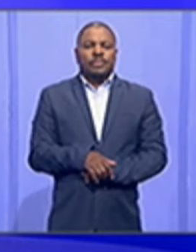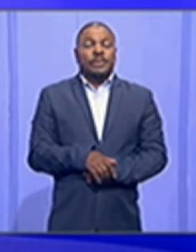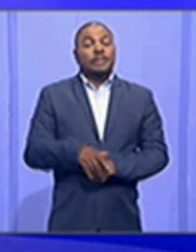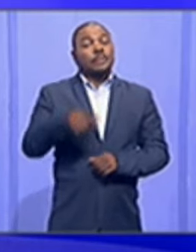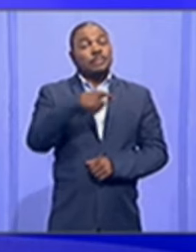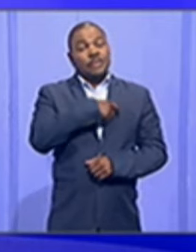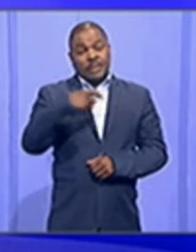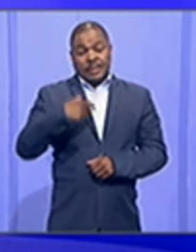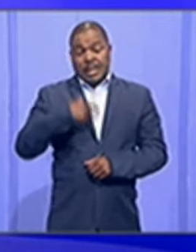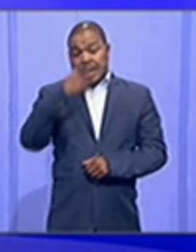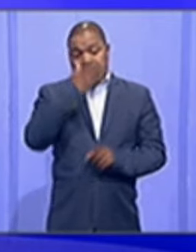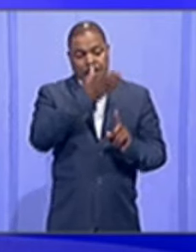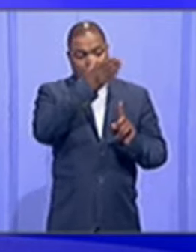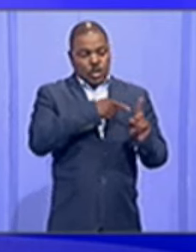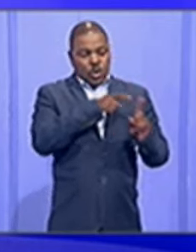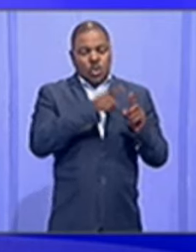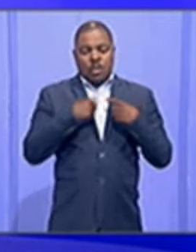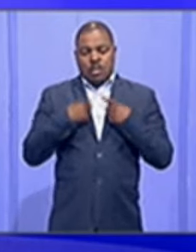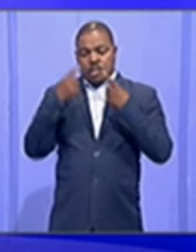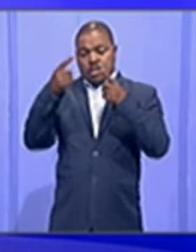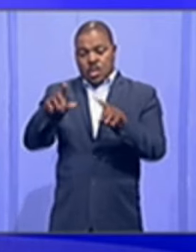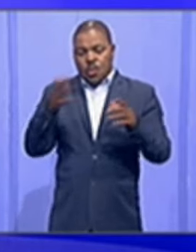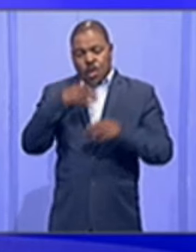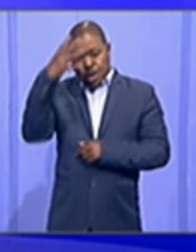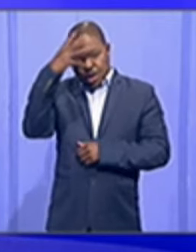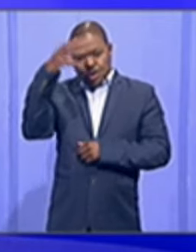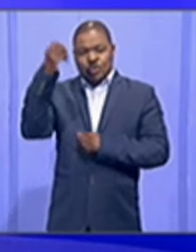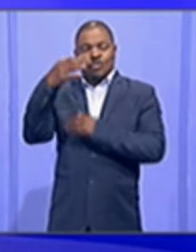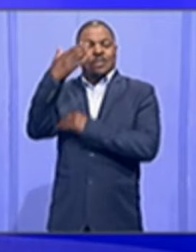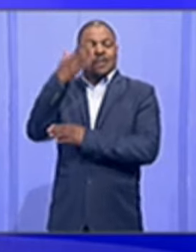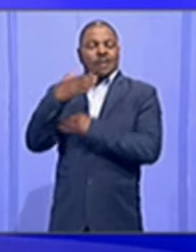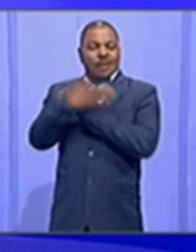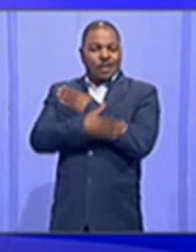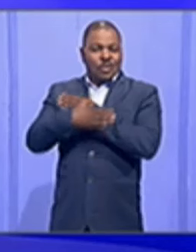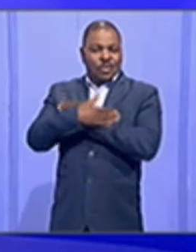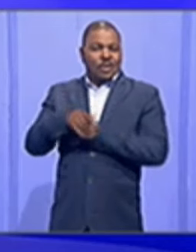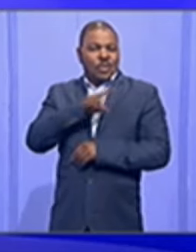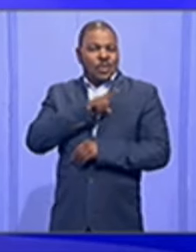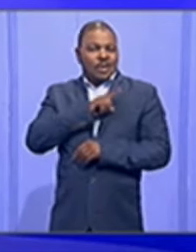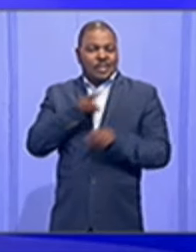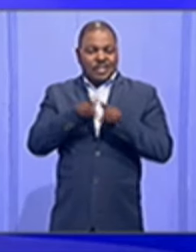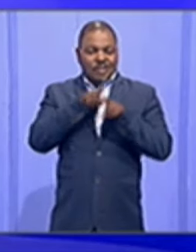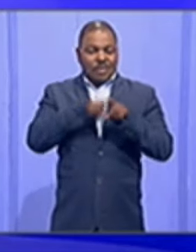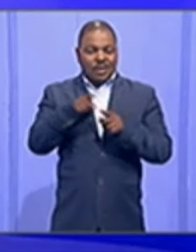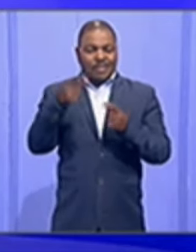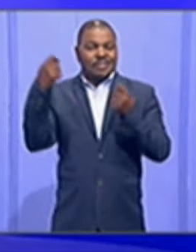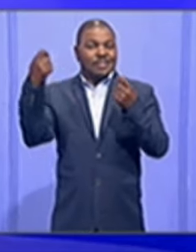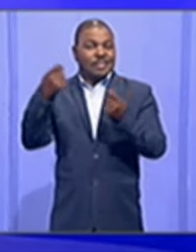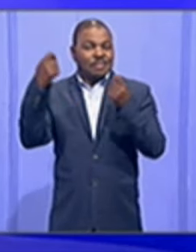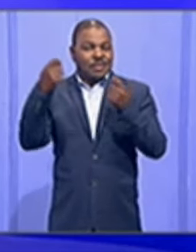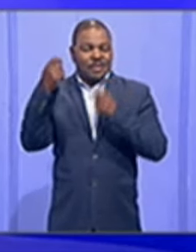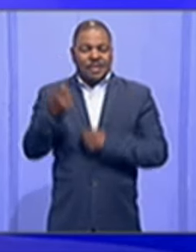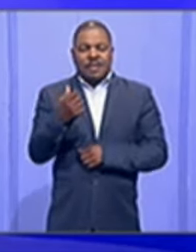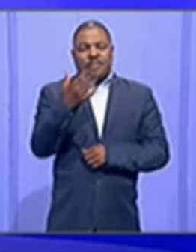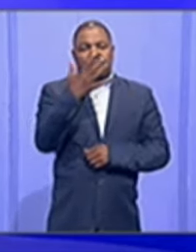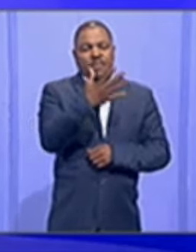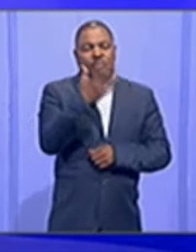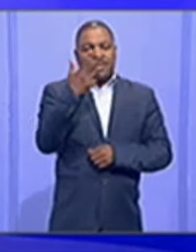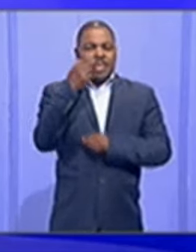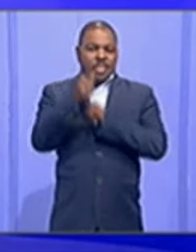Mopresidente Cyril Ramaphosa o ketelong ka nageng ya Lesotho. Ketelo ya gagwe e tlasa mmaletee le moletlo wa naga yeo ge e keteka mengwage